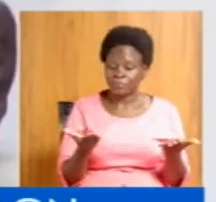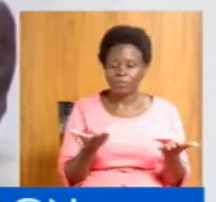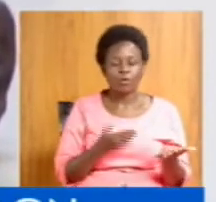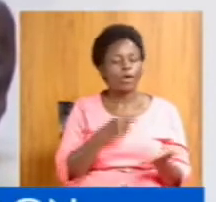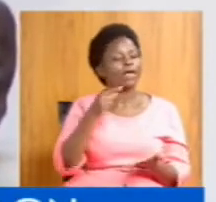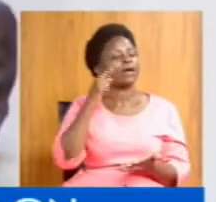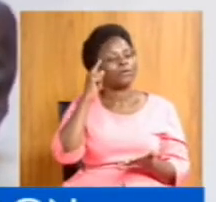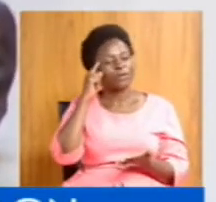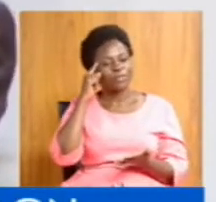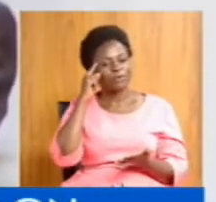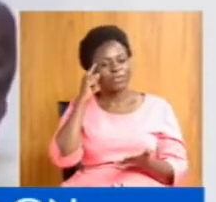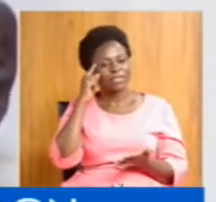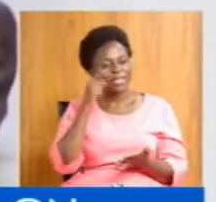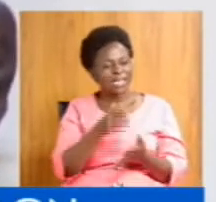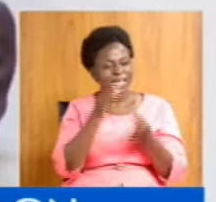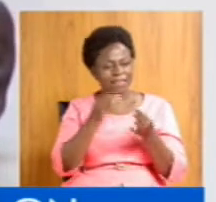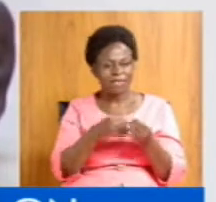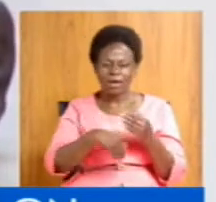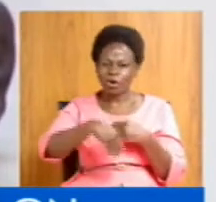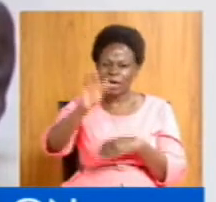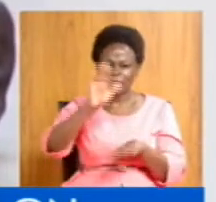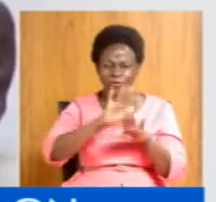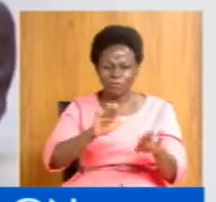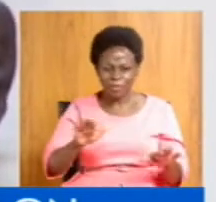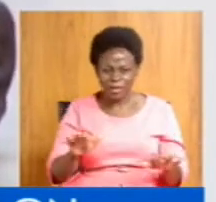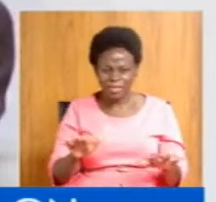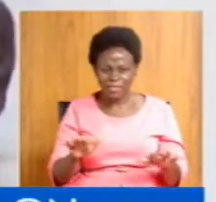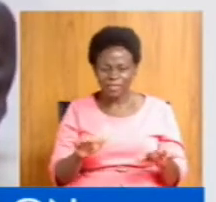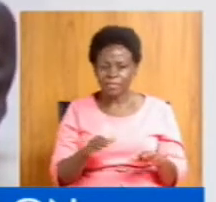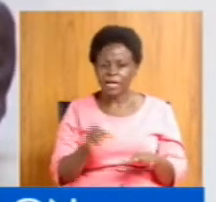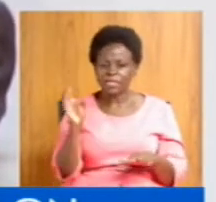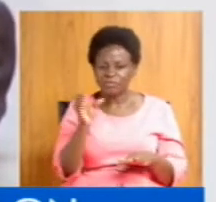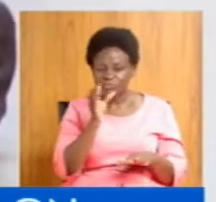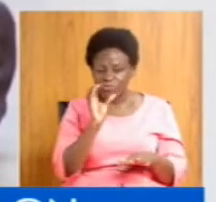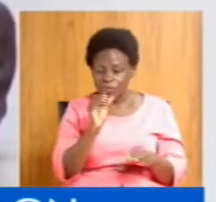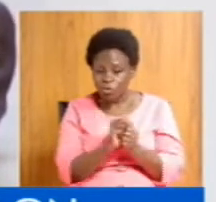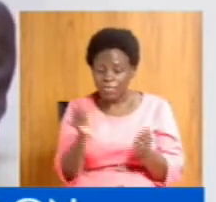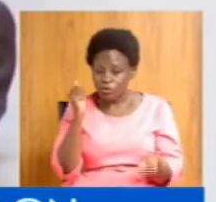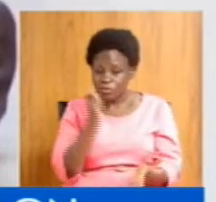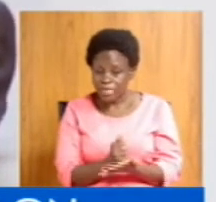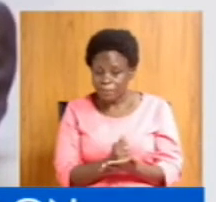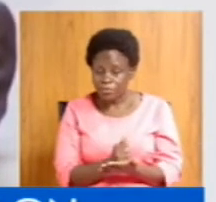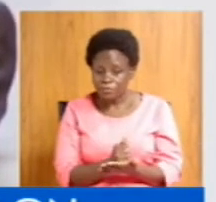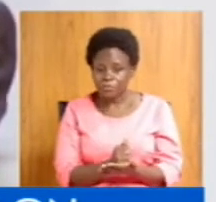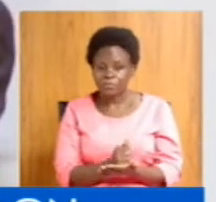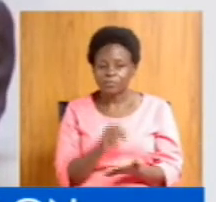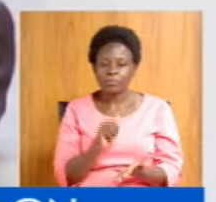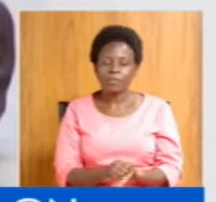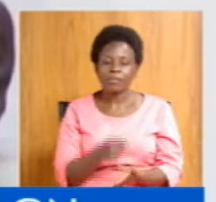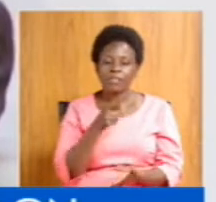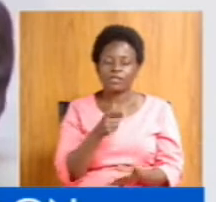we thought that there is no product that is going to go out of the market the beverages without the stamps and that one